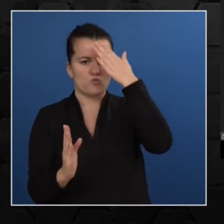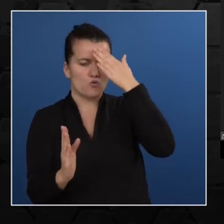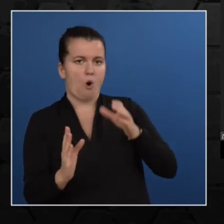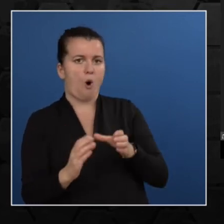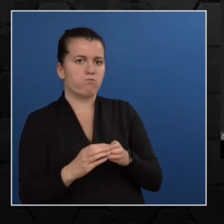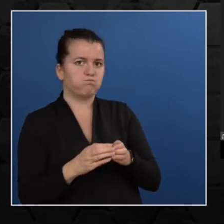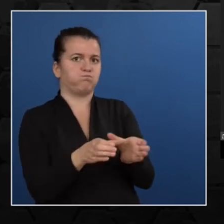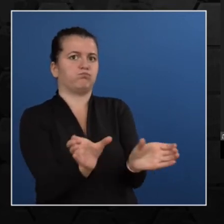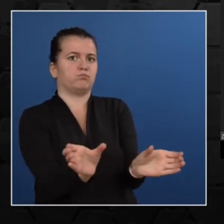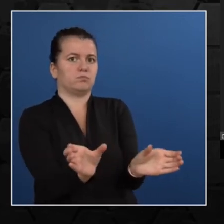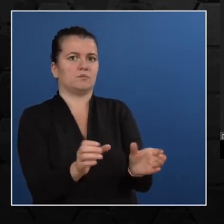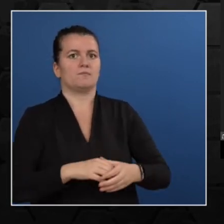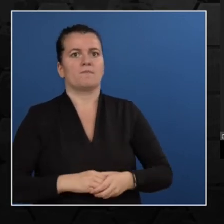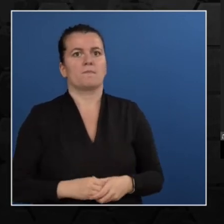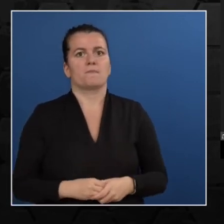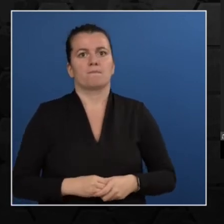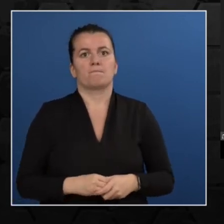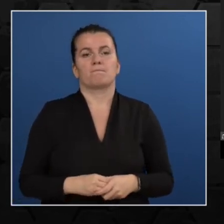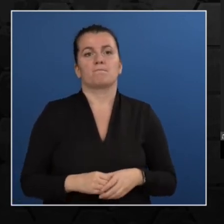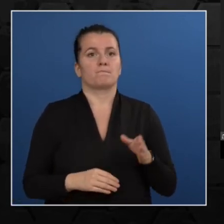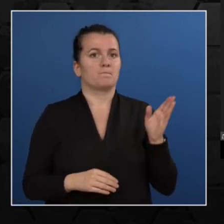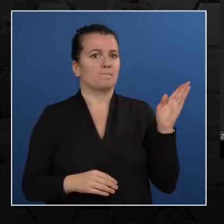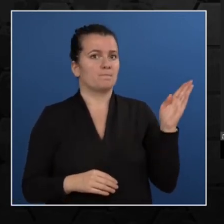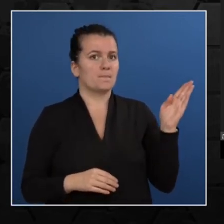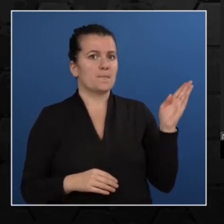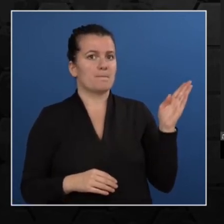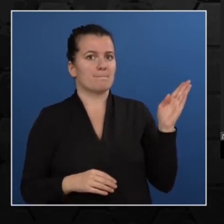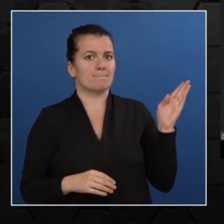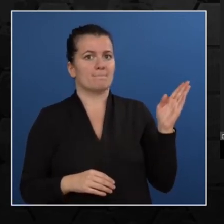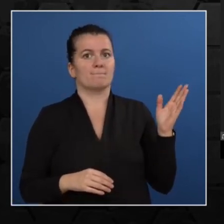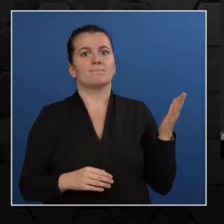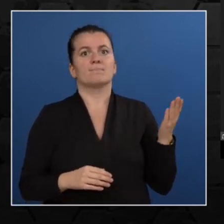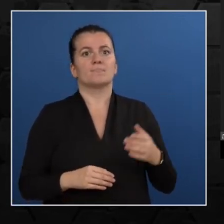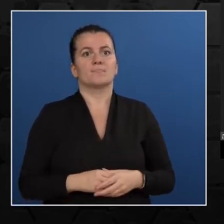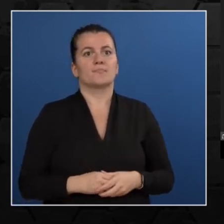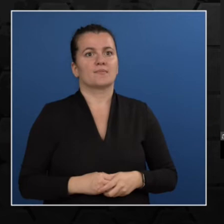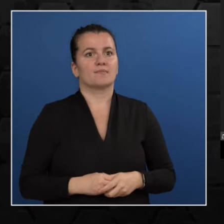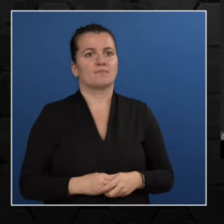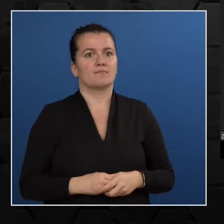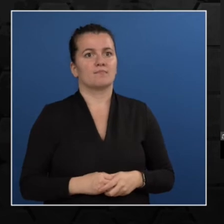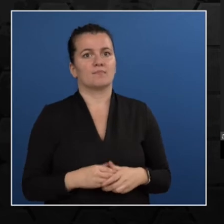your local machine, or you can use to work on Azure. So on my